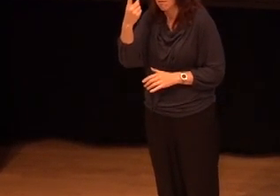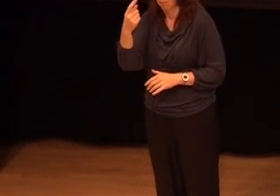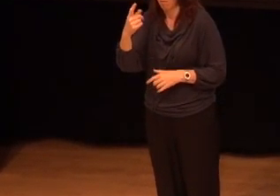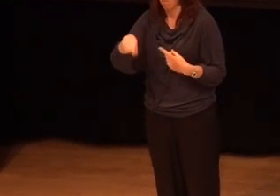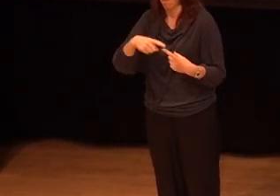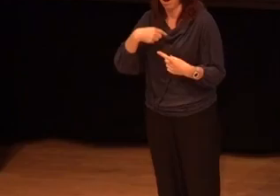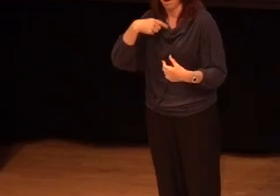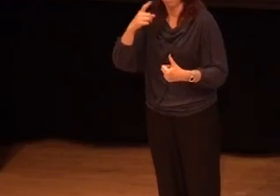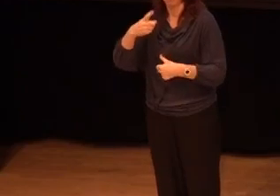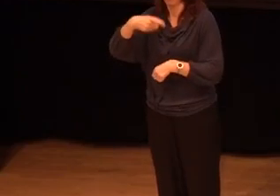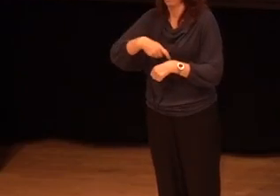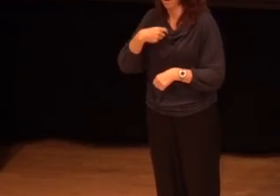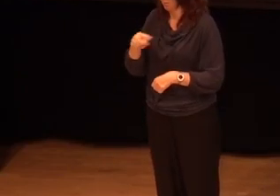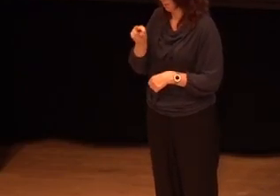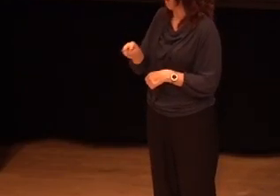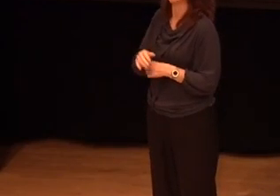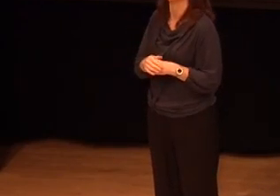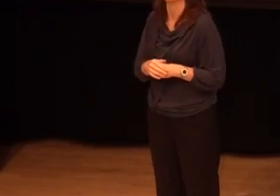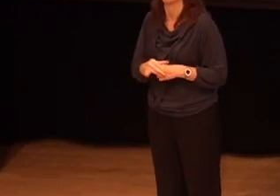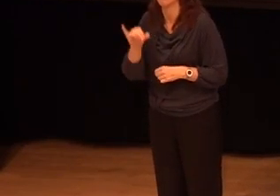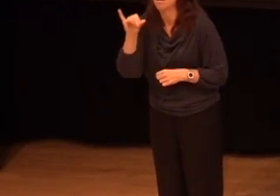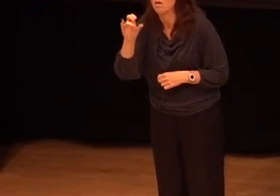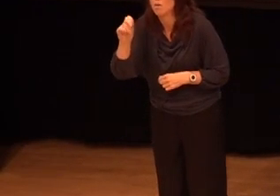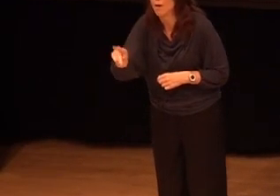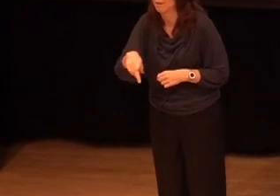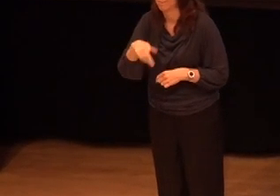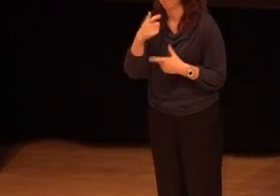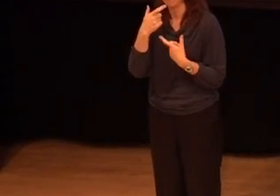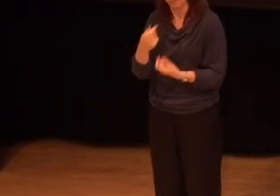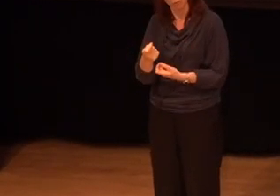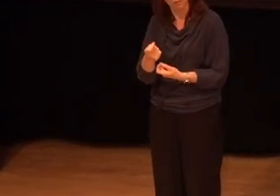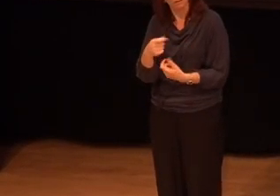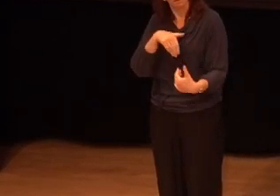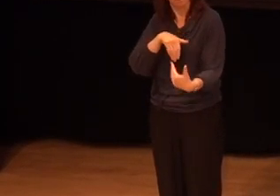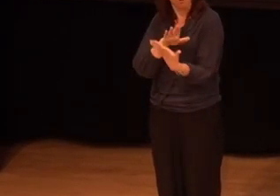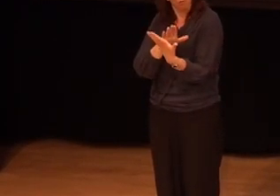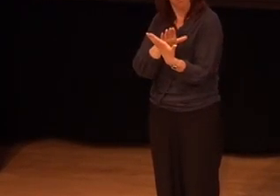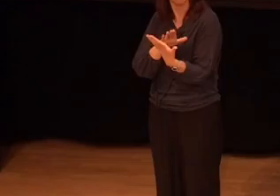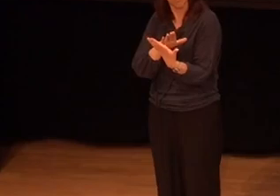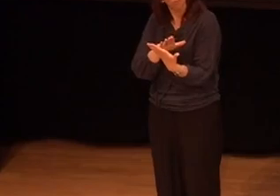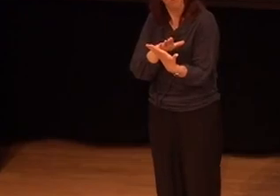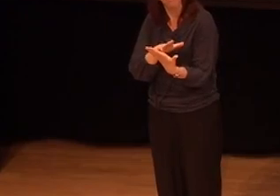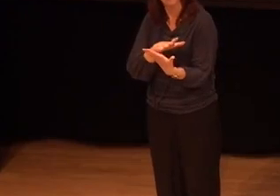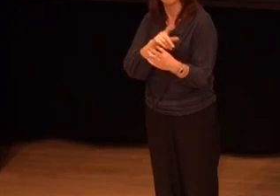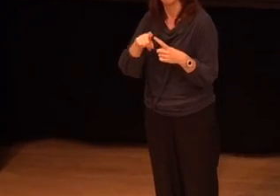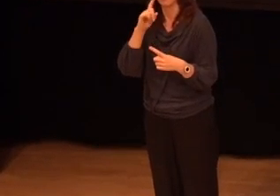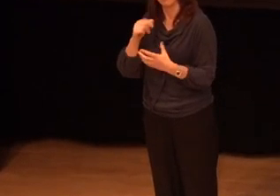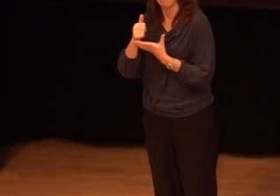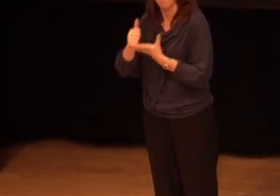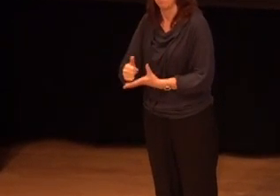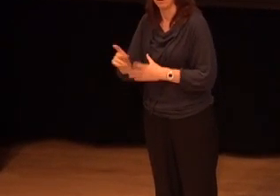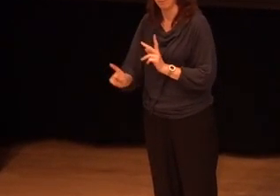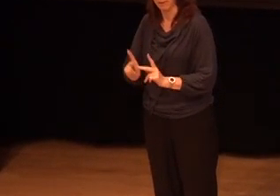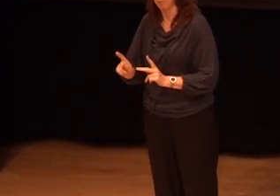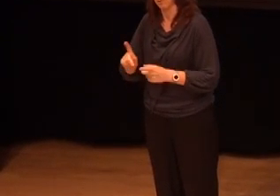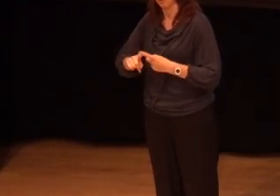first came across it, it was like, oh, okay, that's a really interesting way of looking at it. And I think it really gives people a lot of tools to